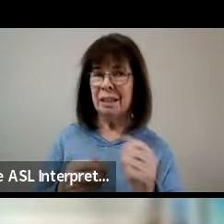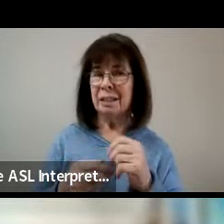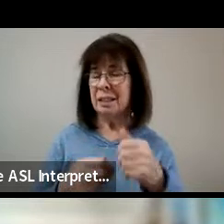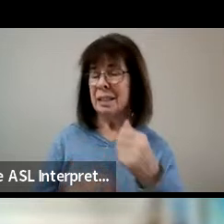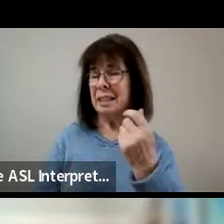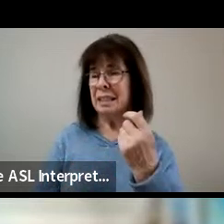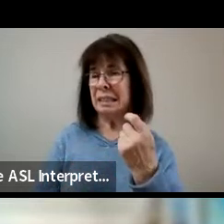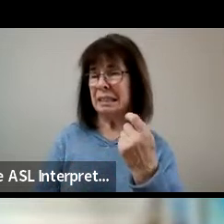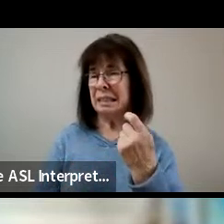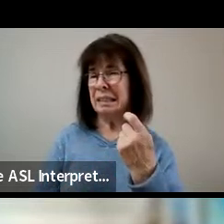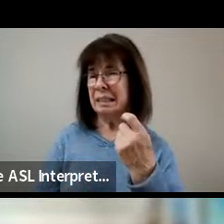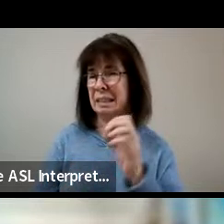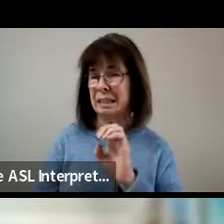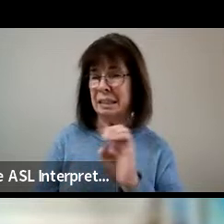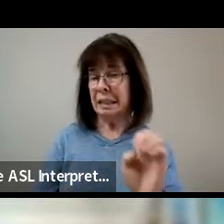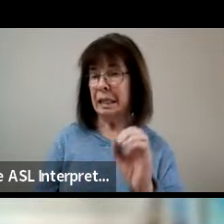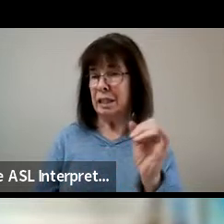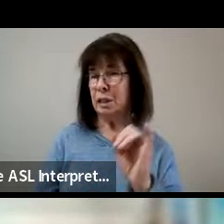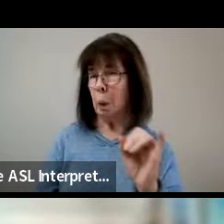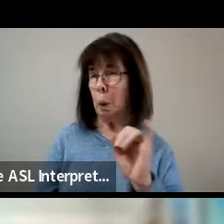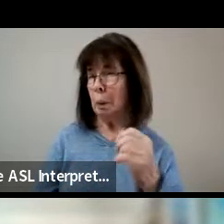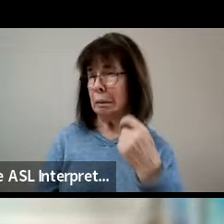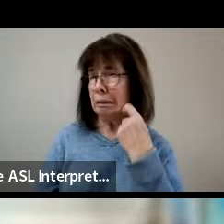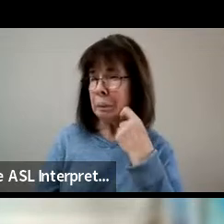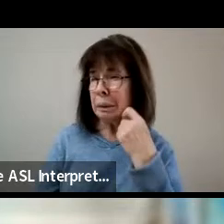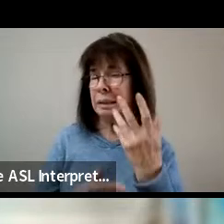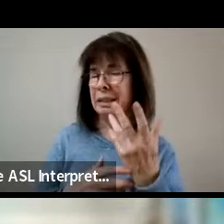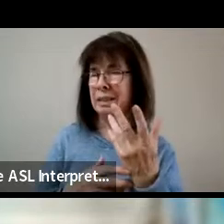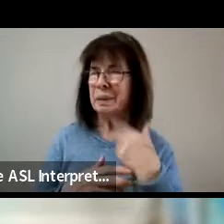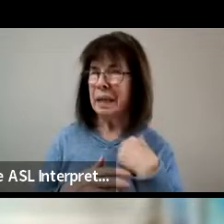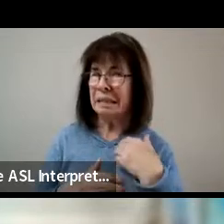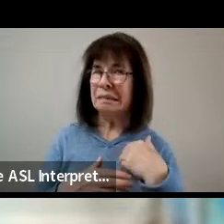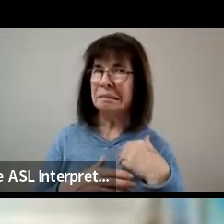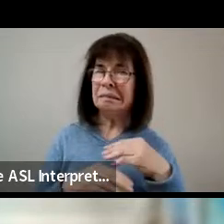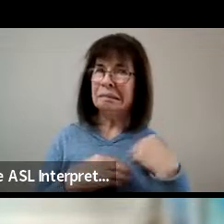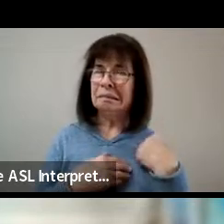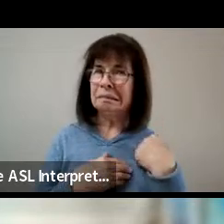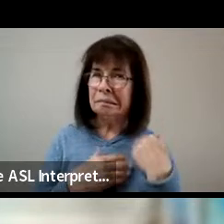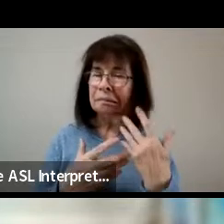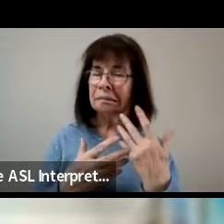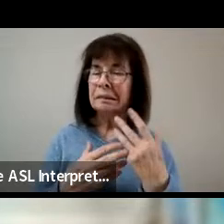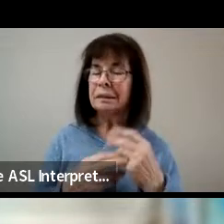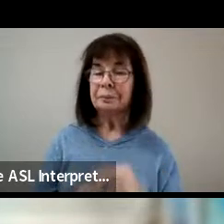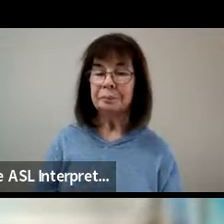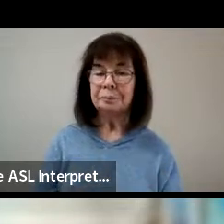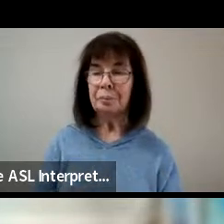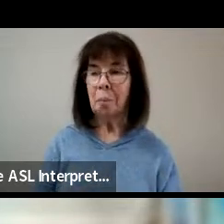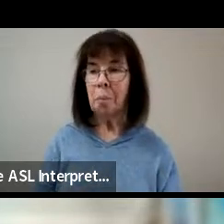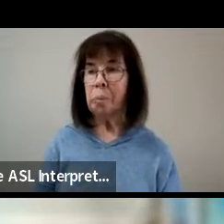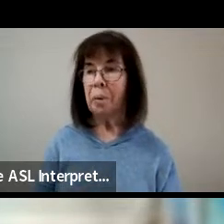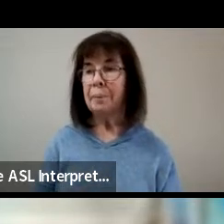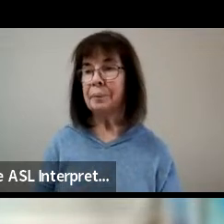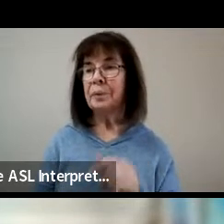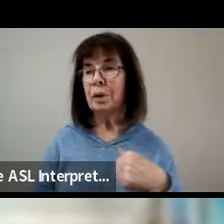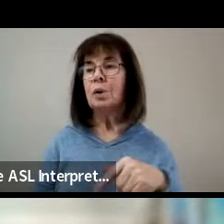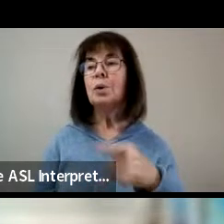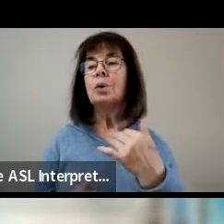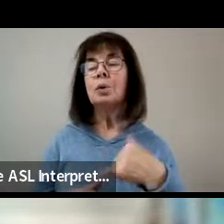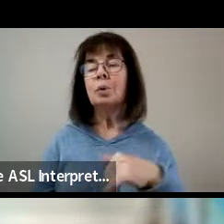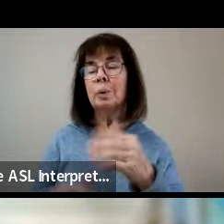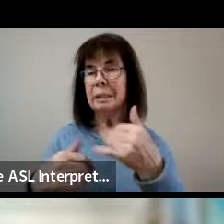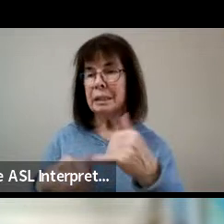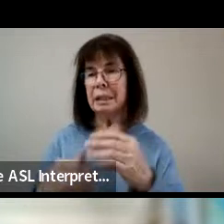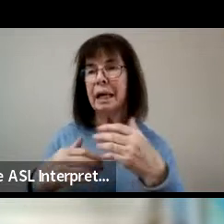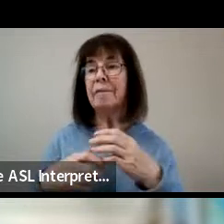heavily. And, you know, the pandemic itself is not over either. So we still have a lot of work